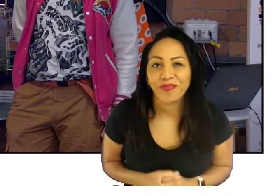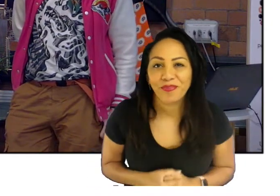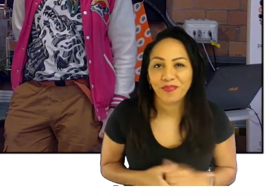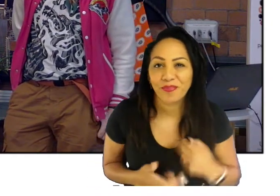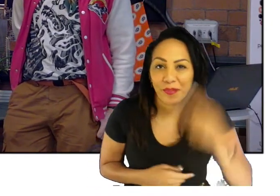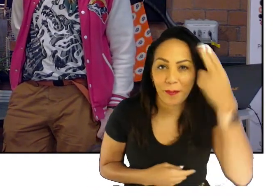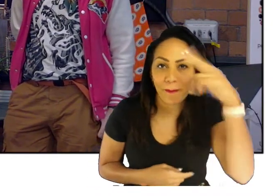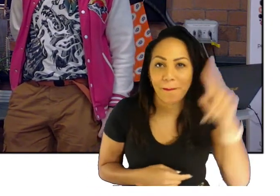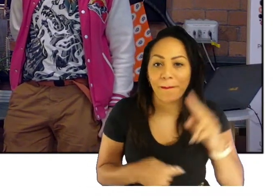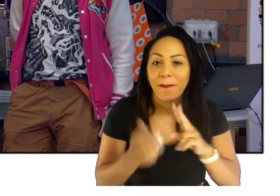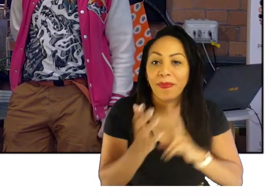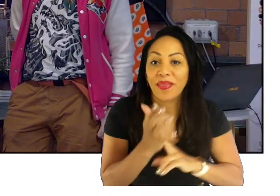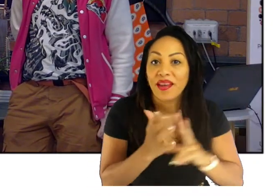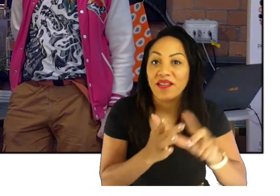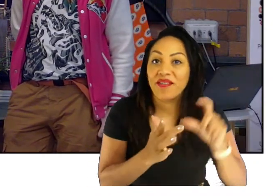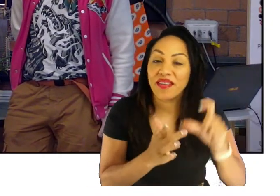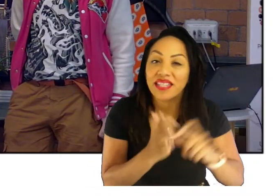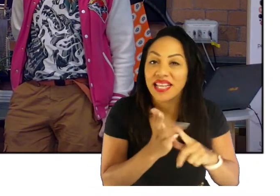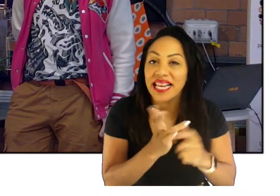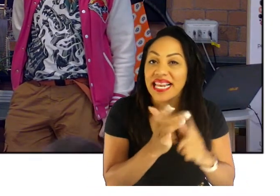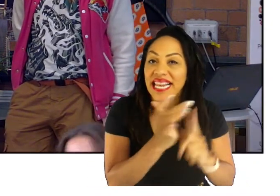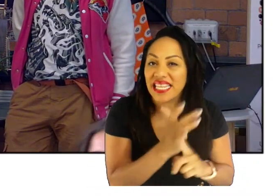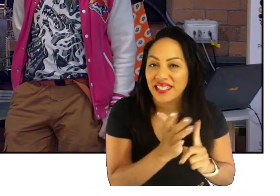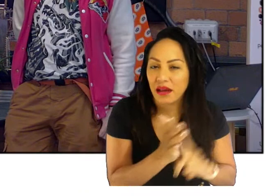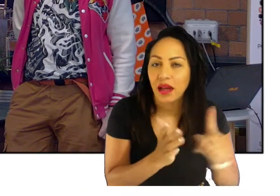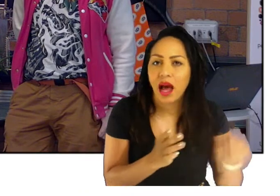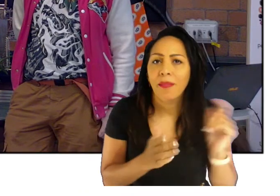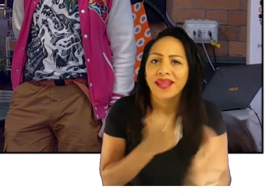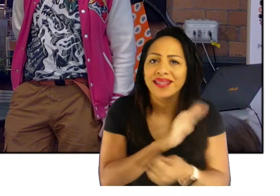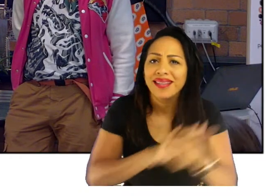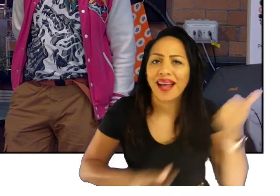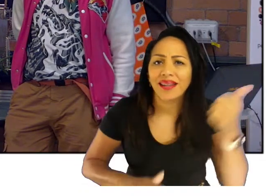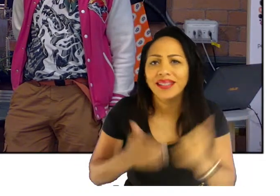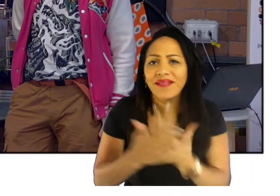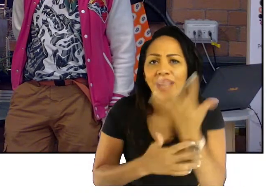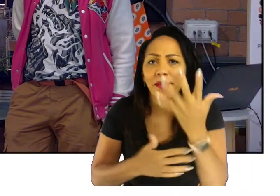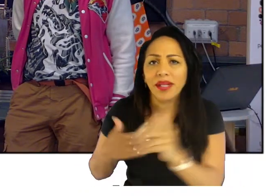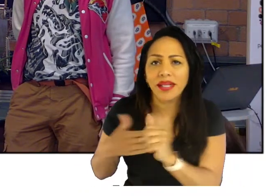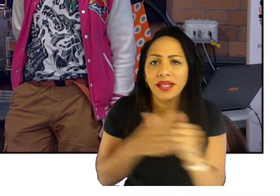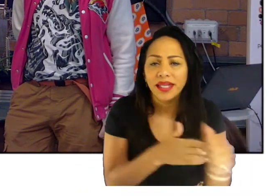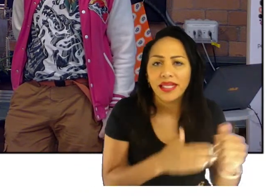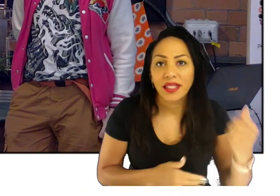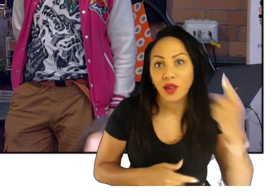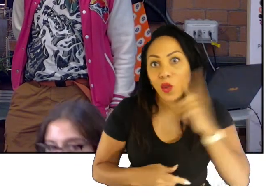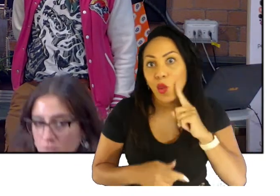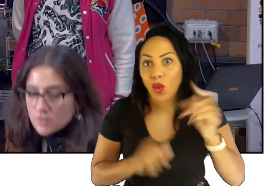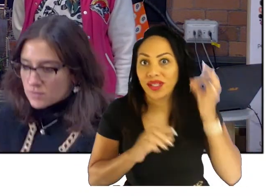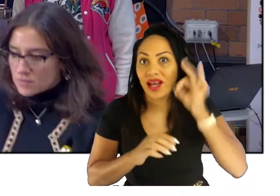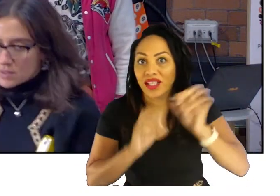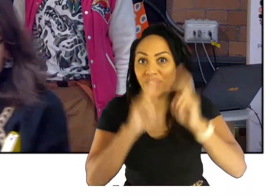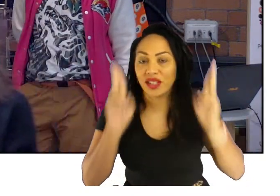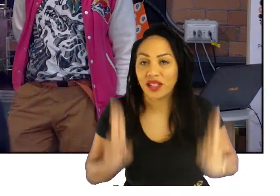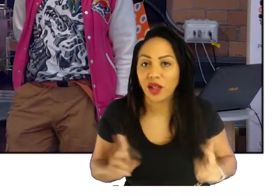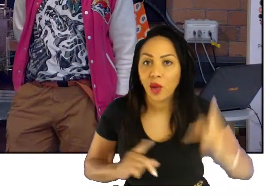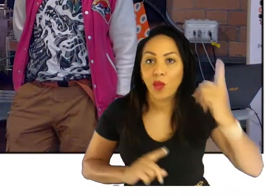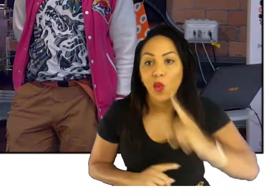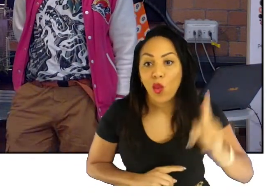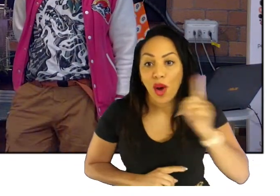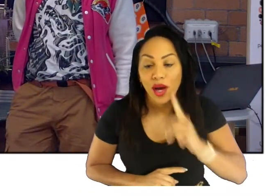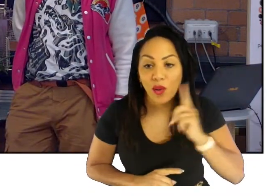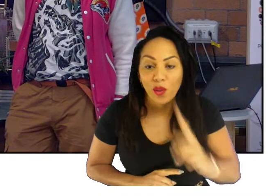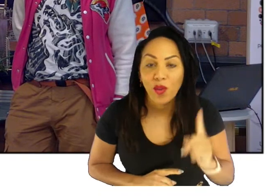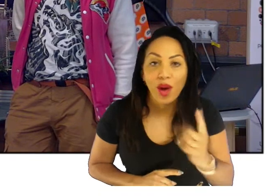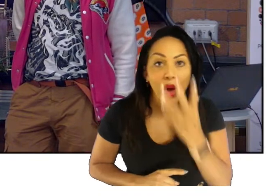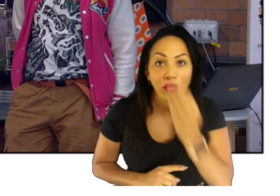Vic Tillotson, I'm the talent development lead at Watershed. I'm a white woman wearing a green jumper, blue trousers, and I have short brown